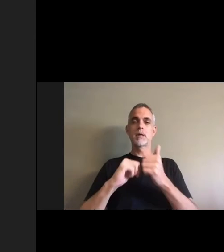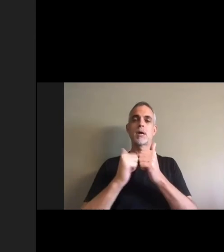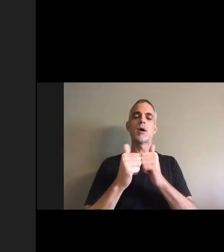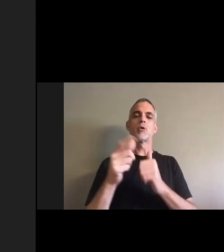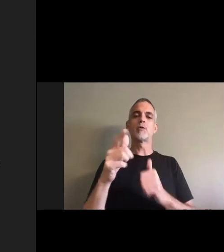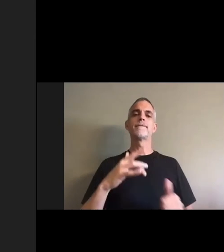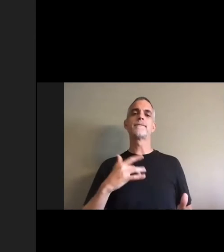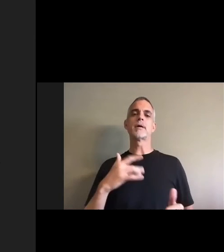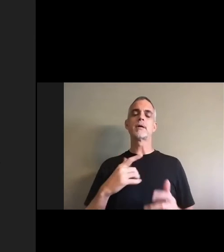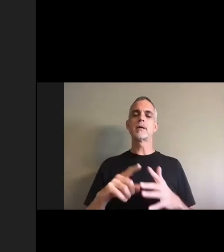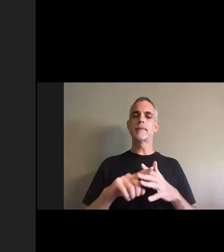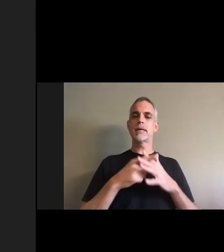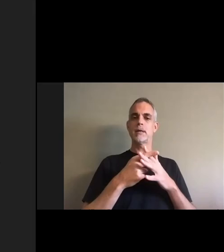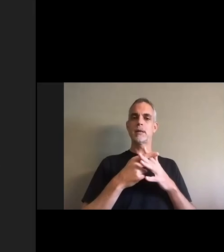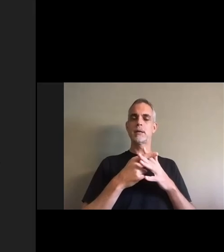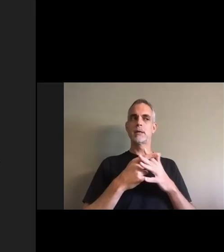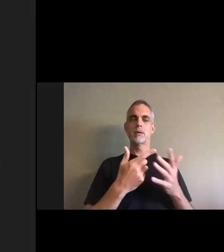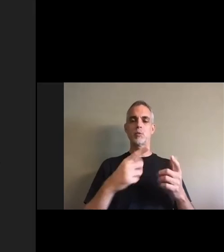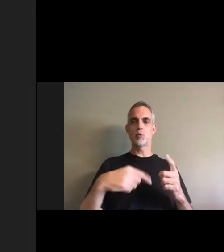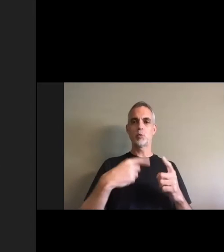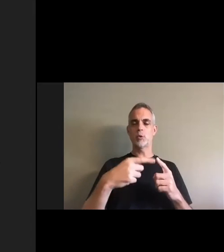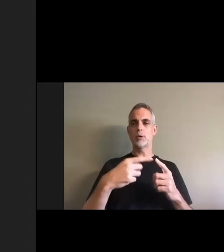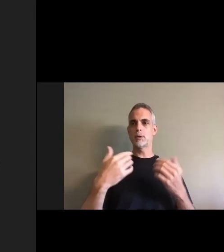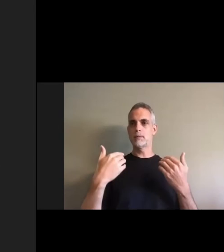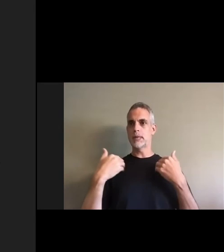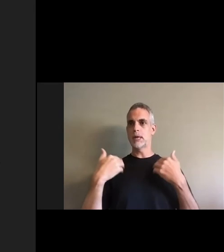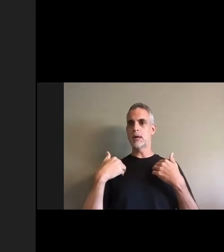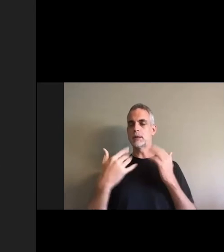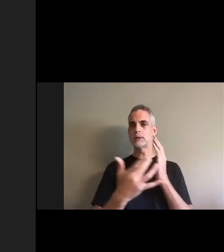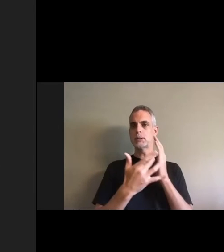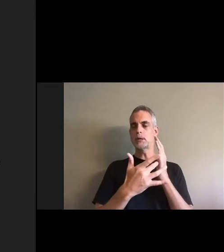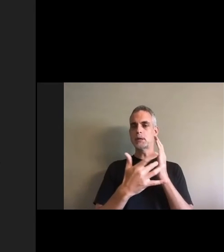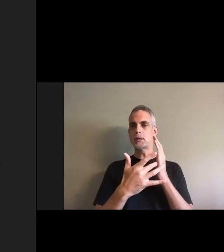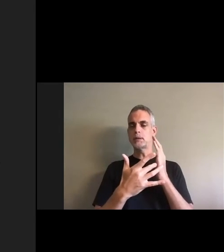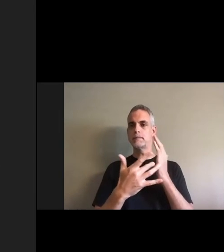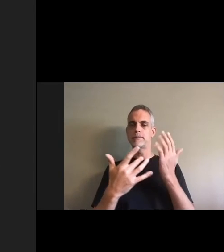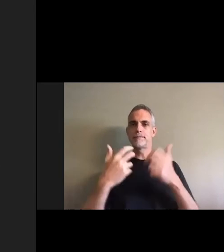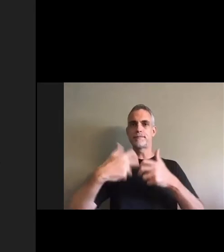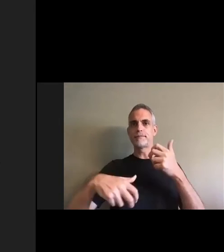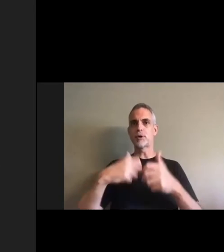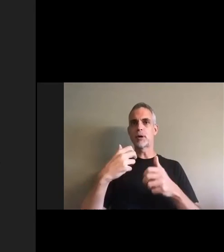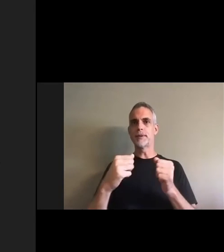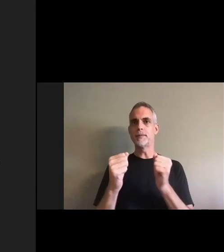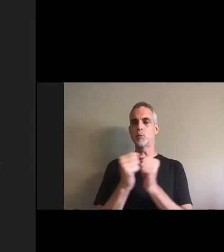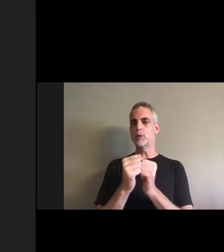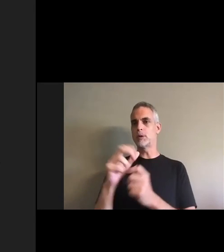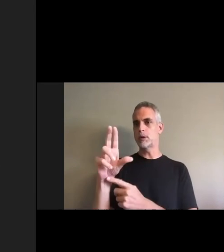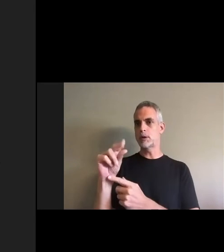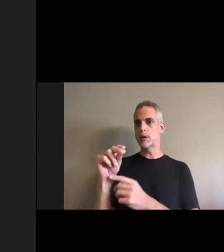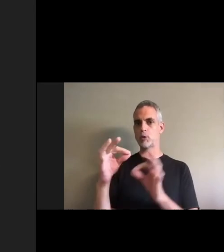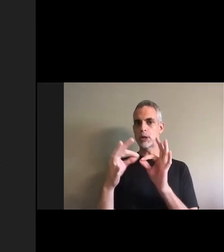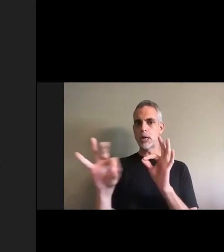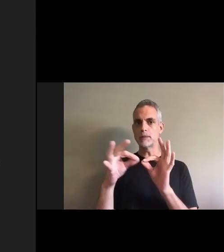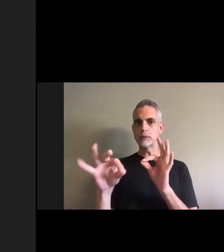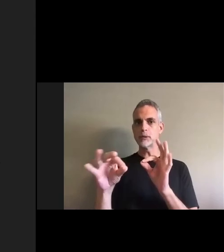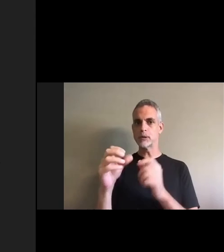Remember that how you felt in the beginning when we had the technical difficulties without